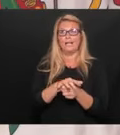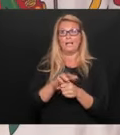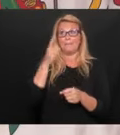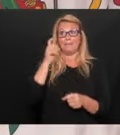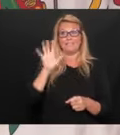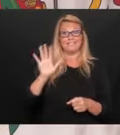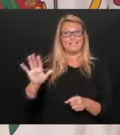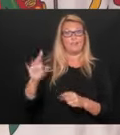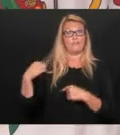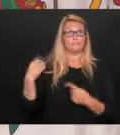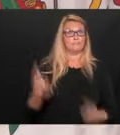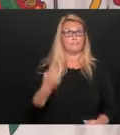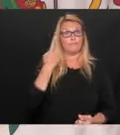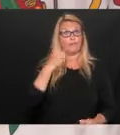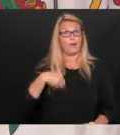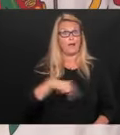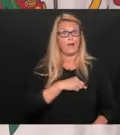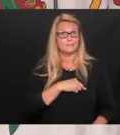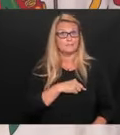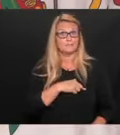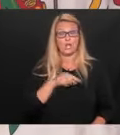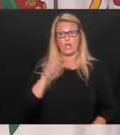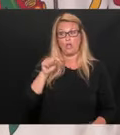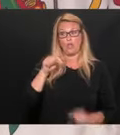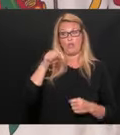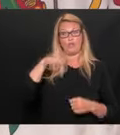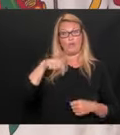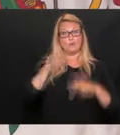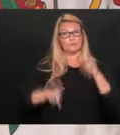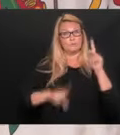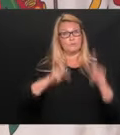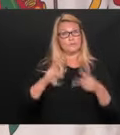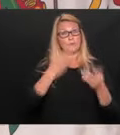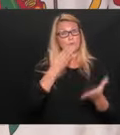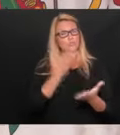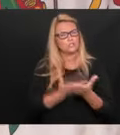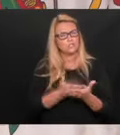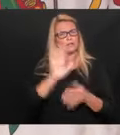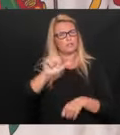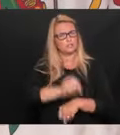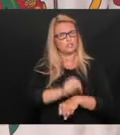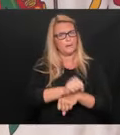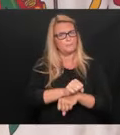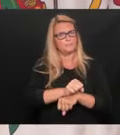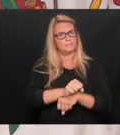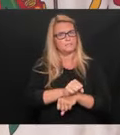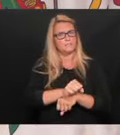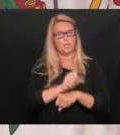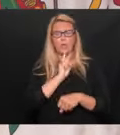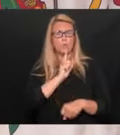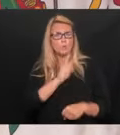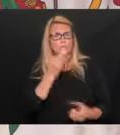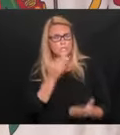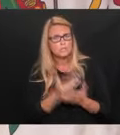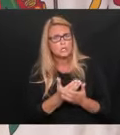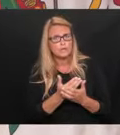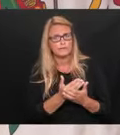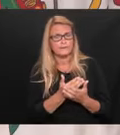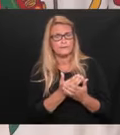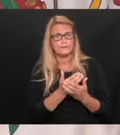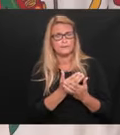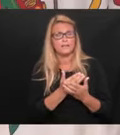us forever. These people were so good at their job. It was off the chart how good they were at their